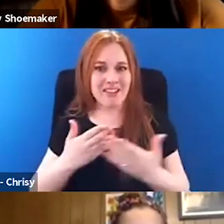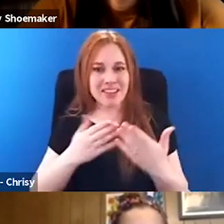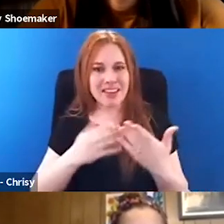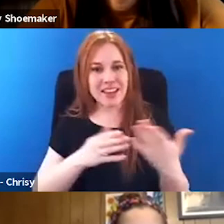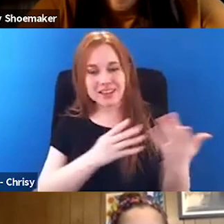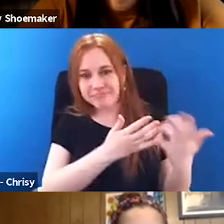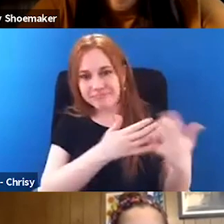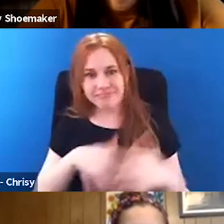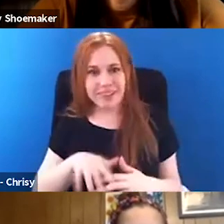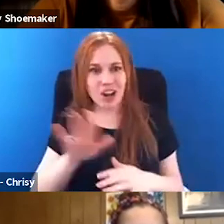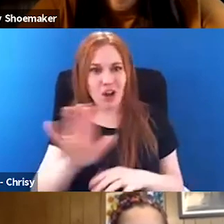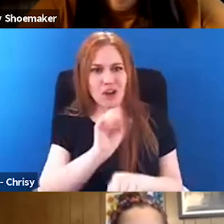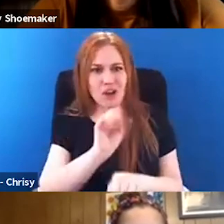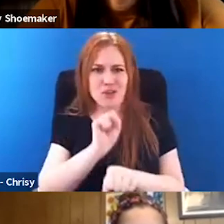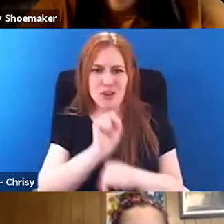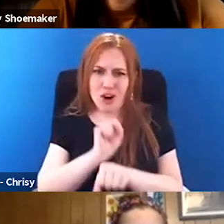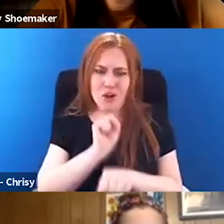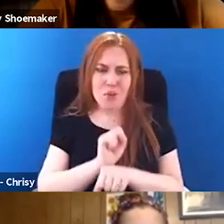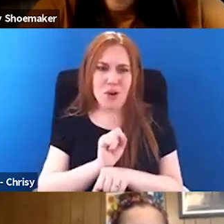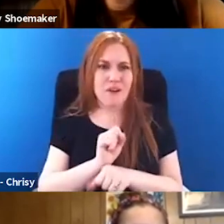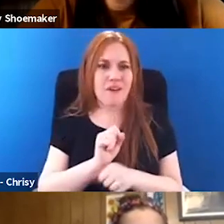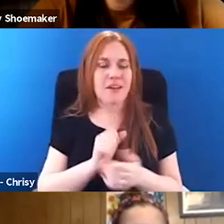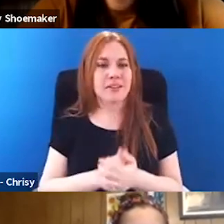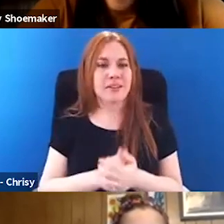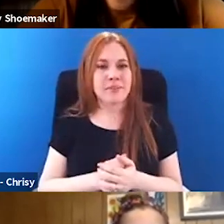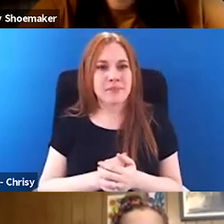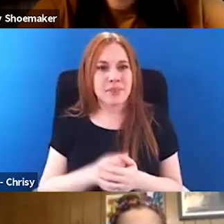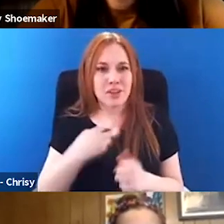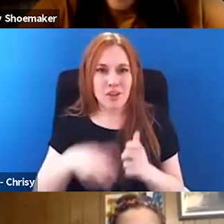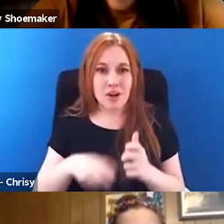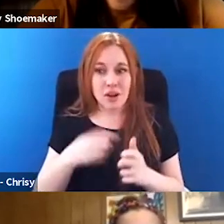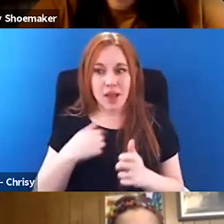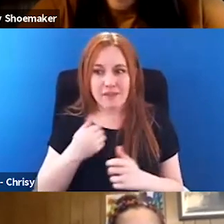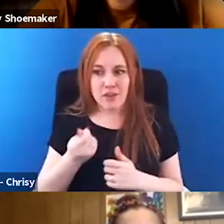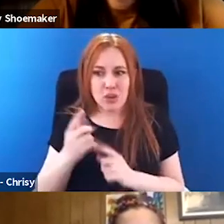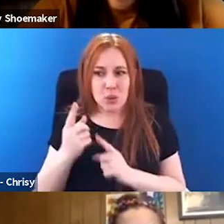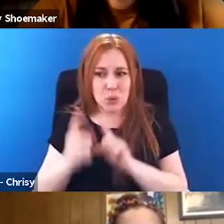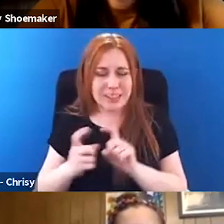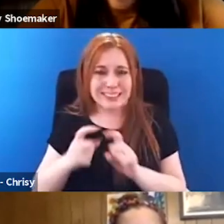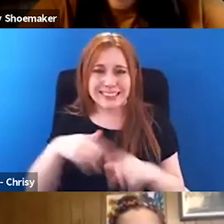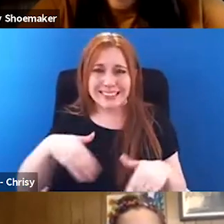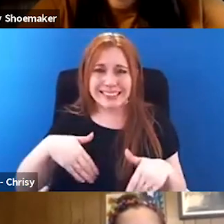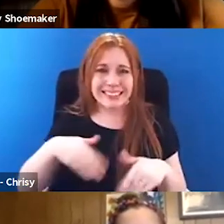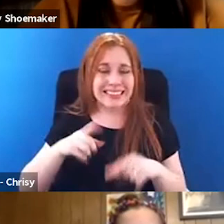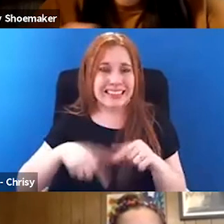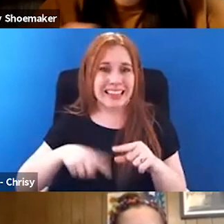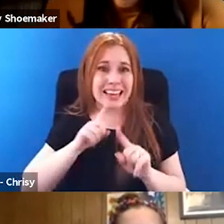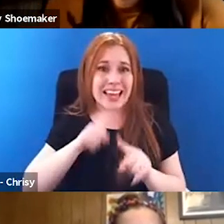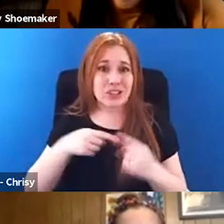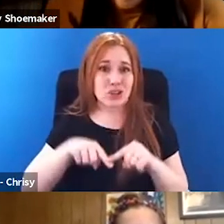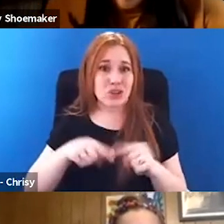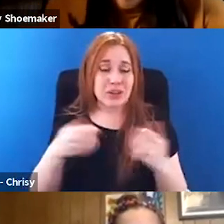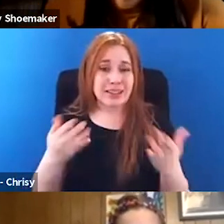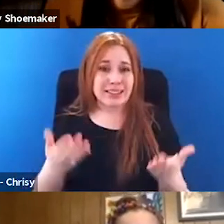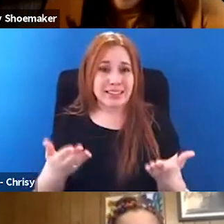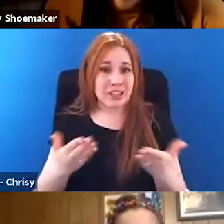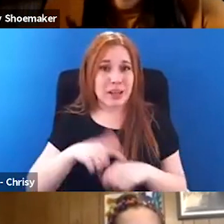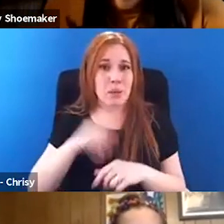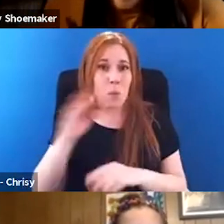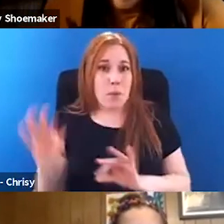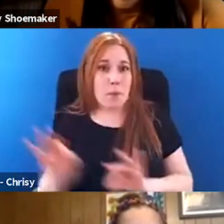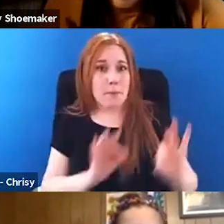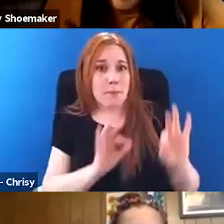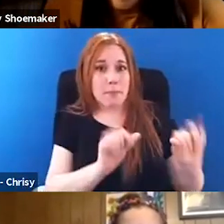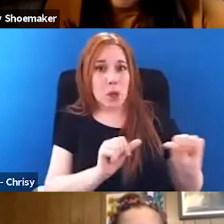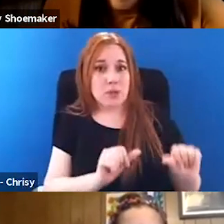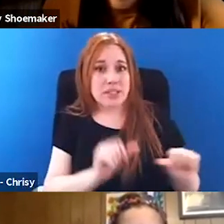all the hard work you guys have been putting in. We did get a couple questions that we weren't able to answer during our time here, so we're going to drop them in the Slack